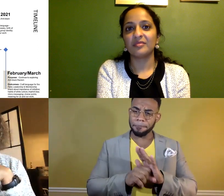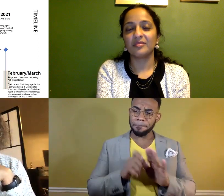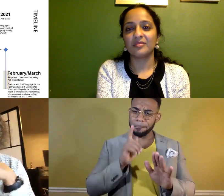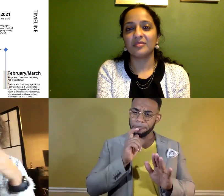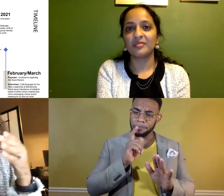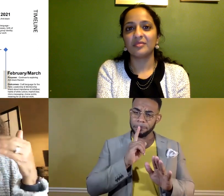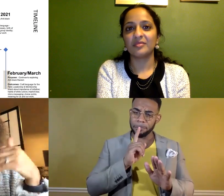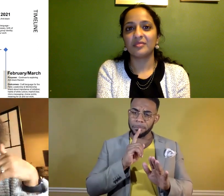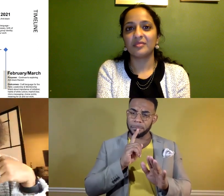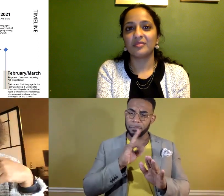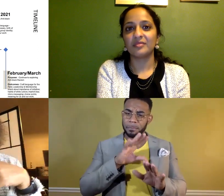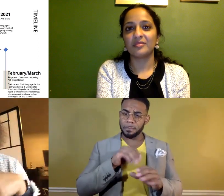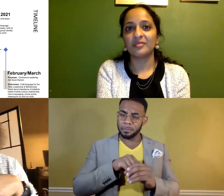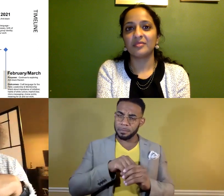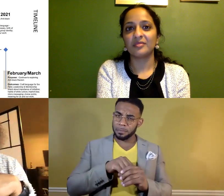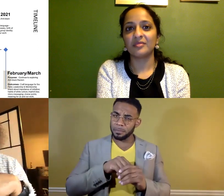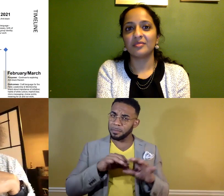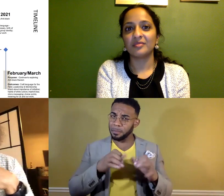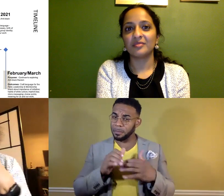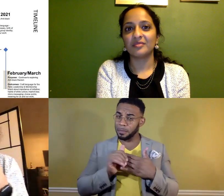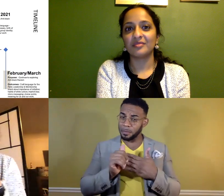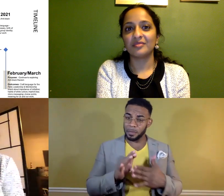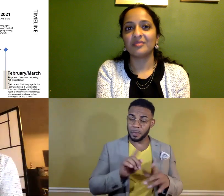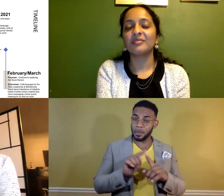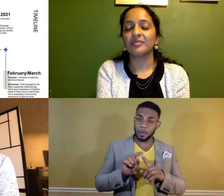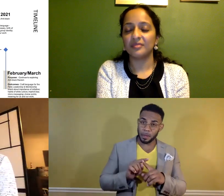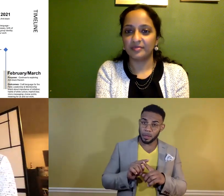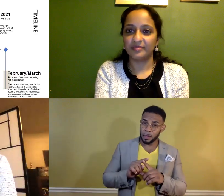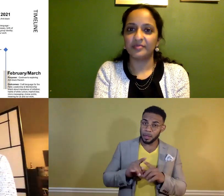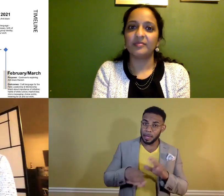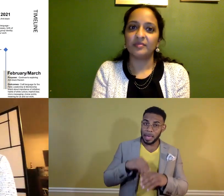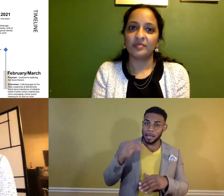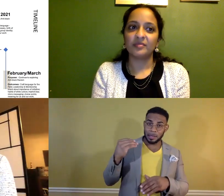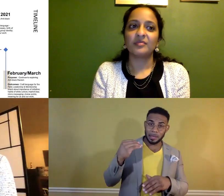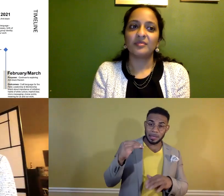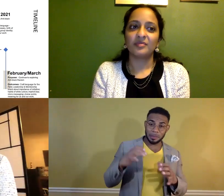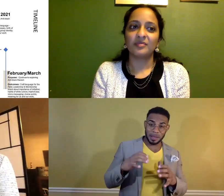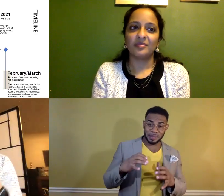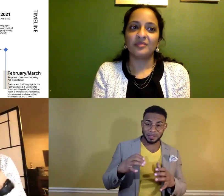who are within party leadership as well as outside the party,